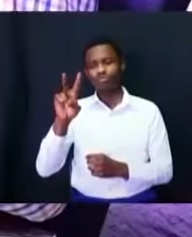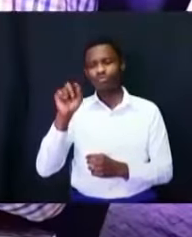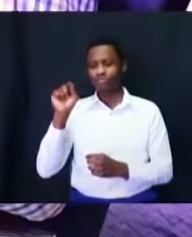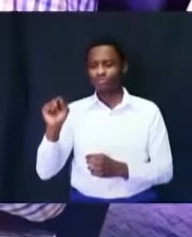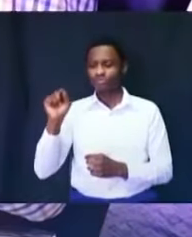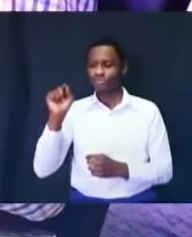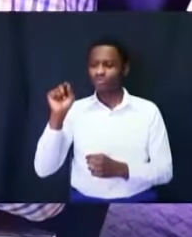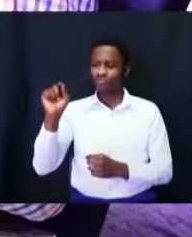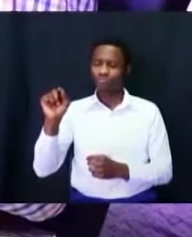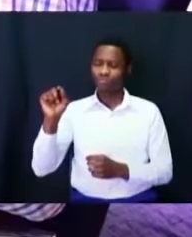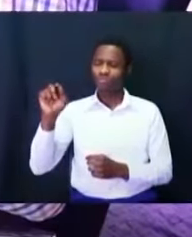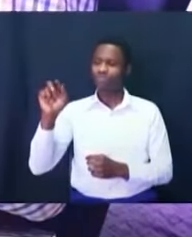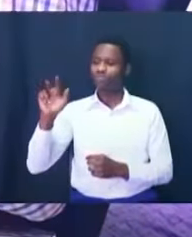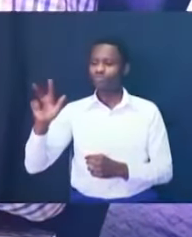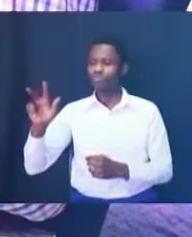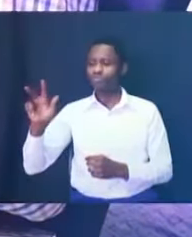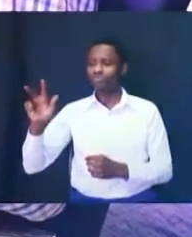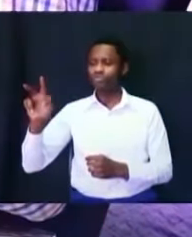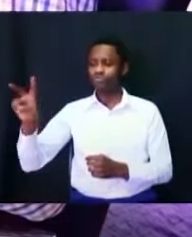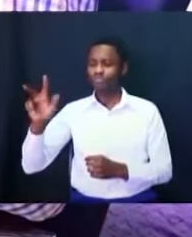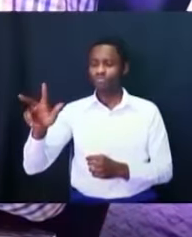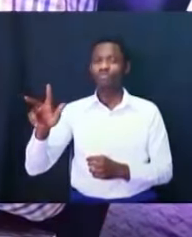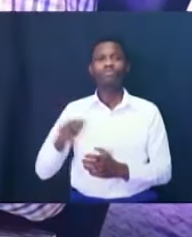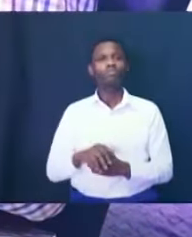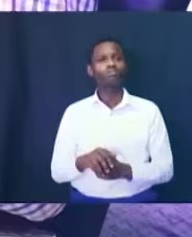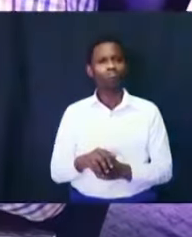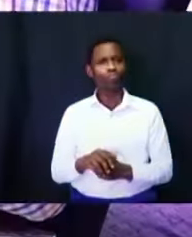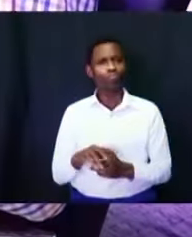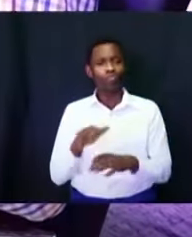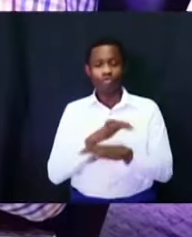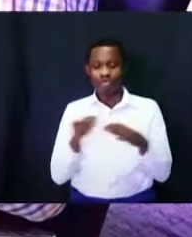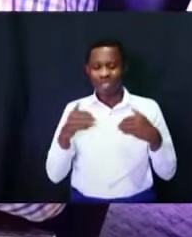don't have anything to do with f foolish and stupid